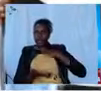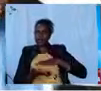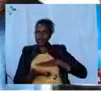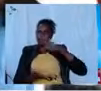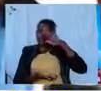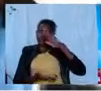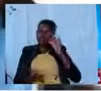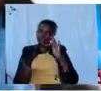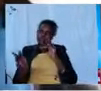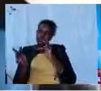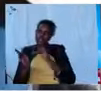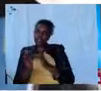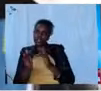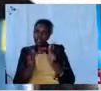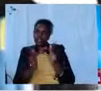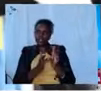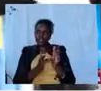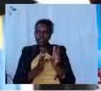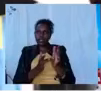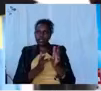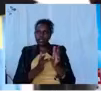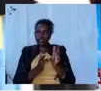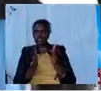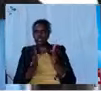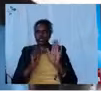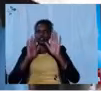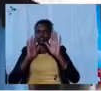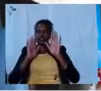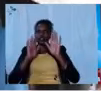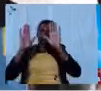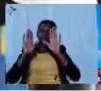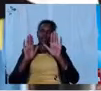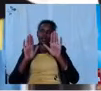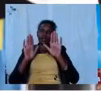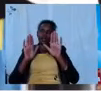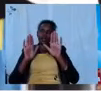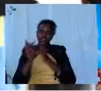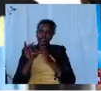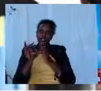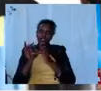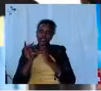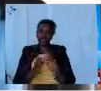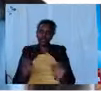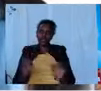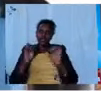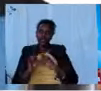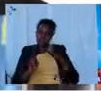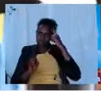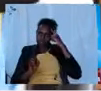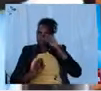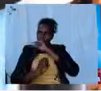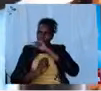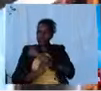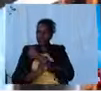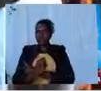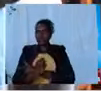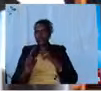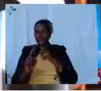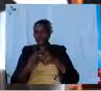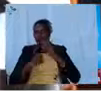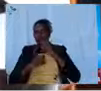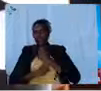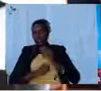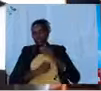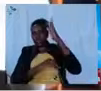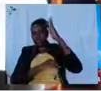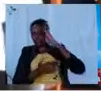more and more. Jesus, Jesus, precious Jesus, oh, for